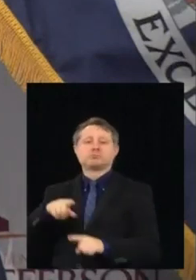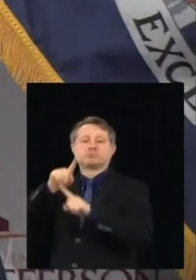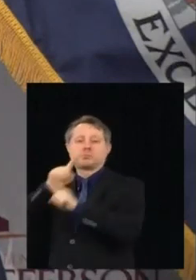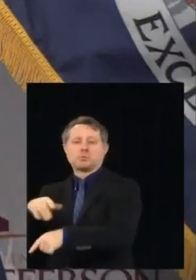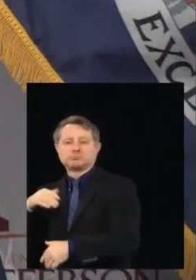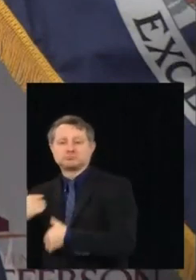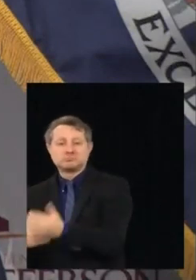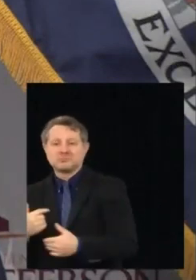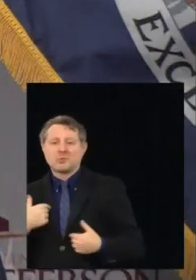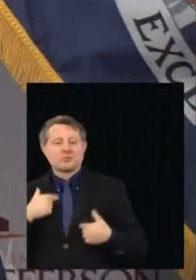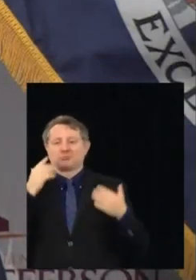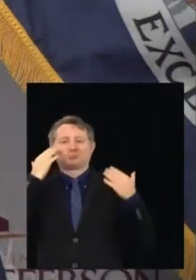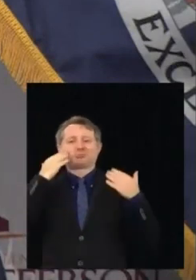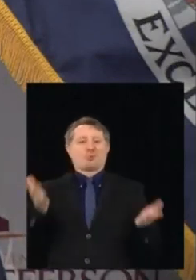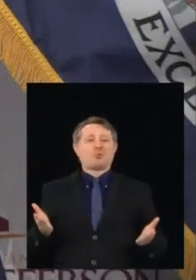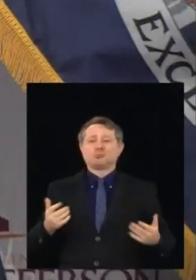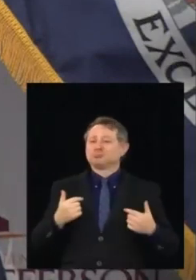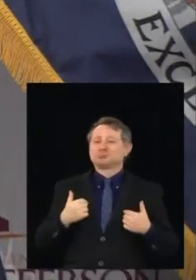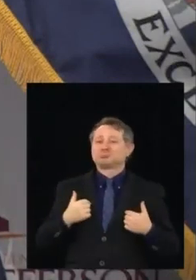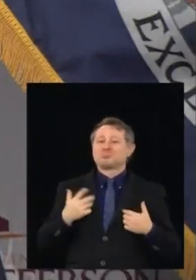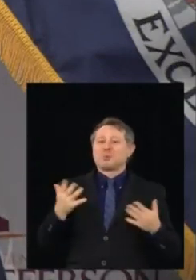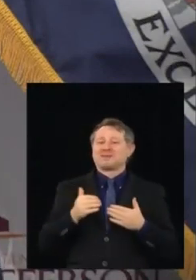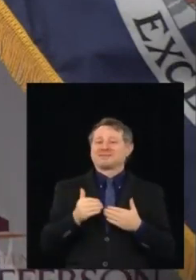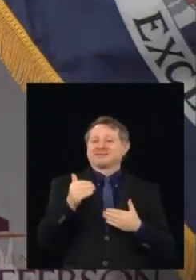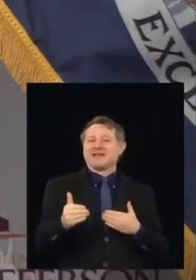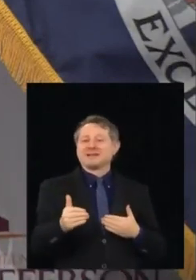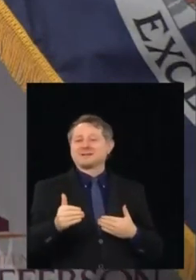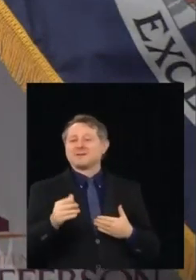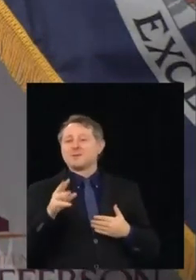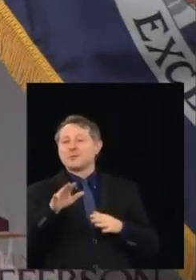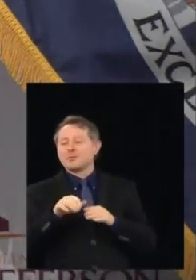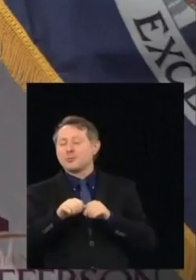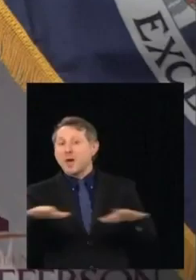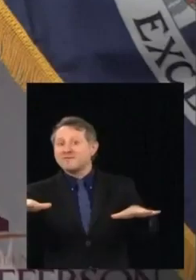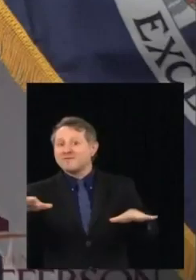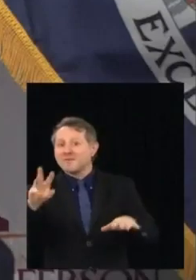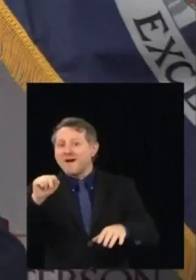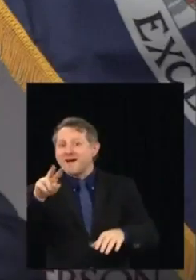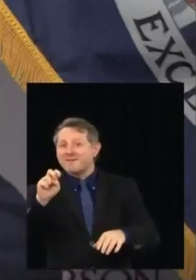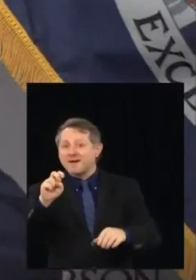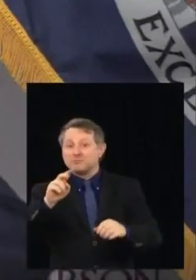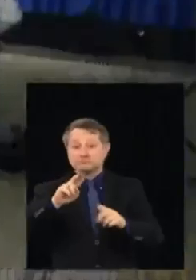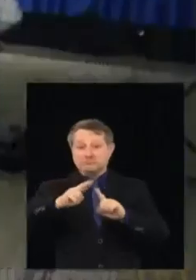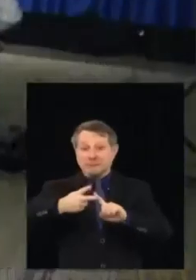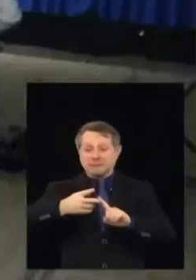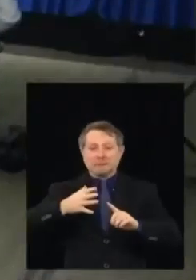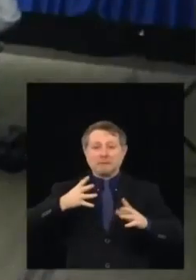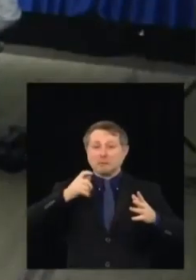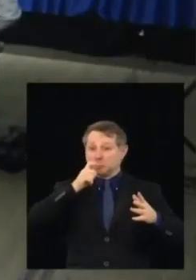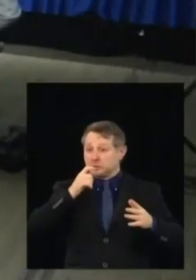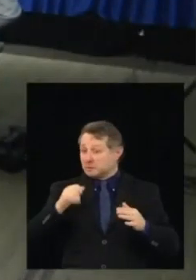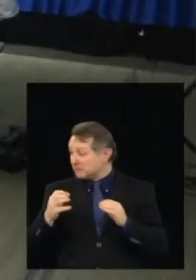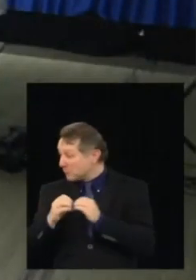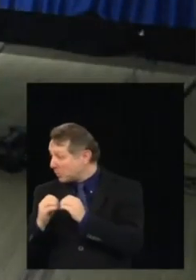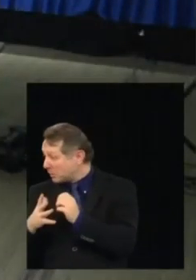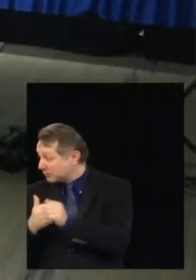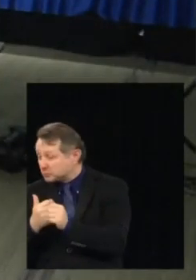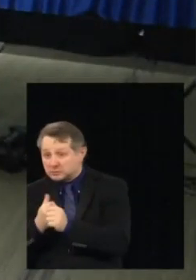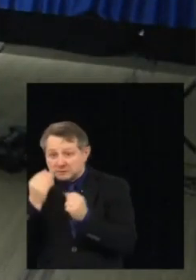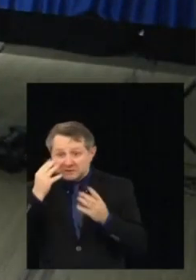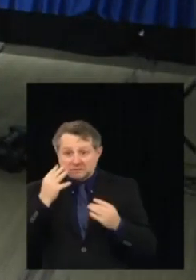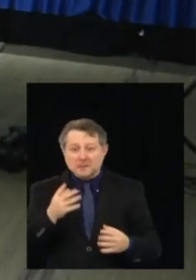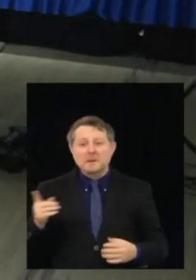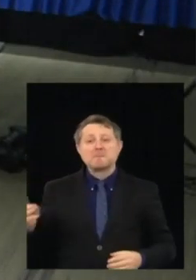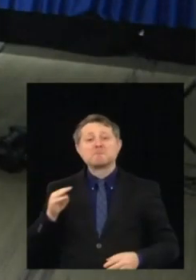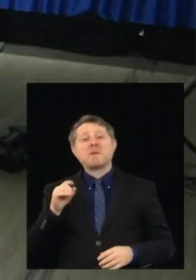what the next wave of testing, I don't know if we did the next wave of testing. Do you have any update on that? We're testing the